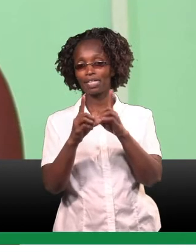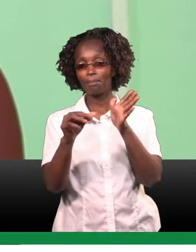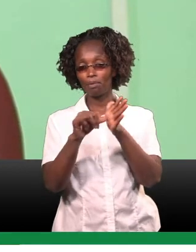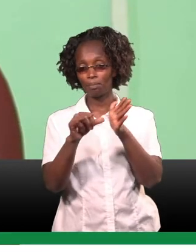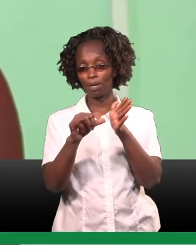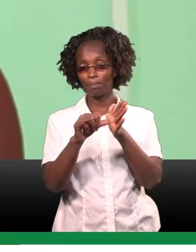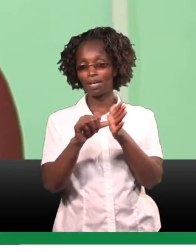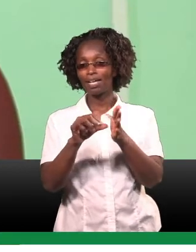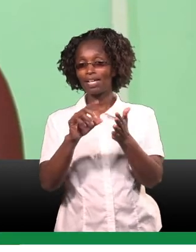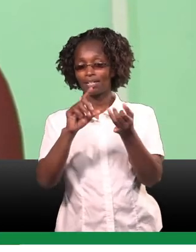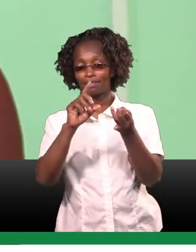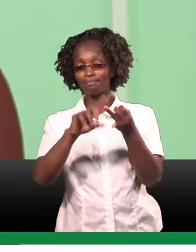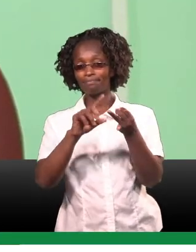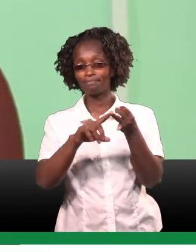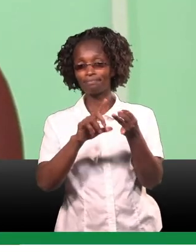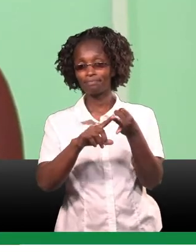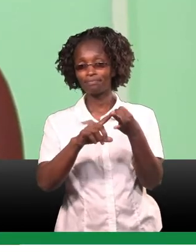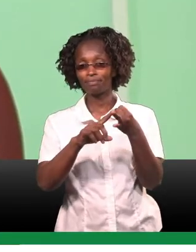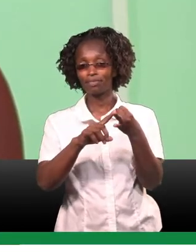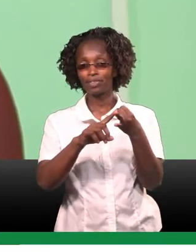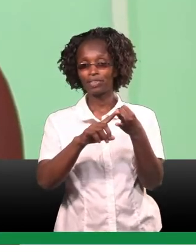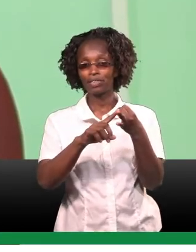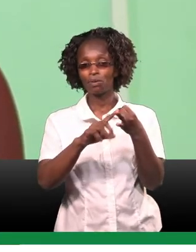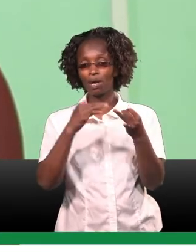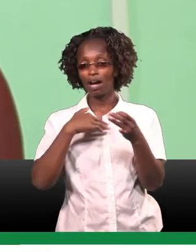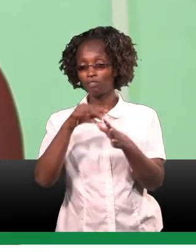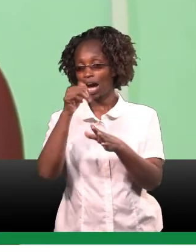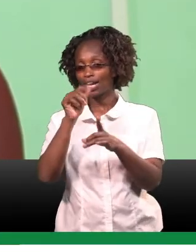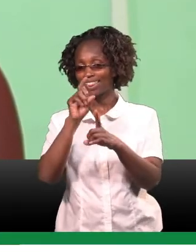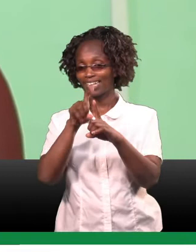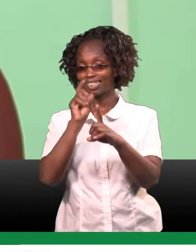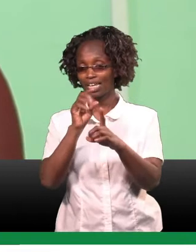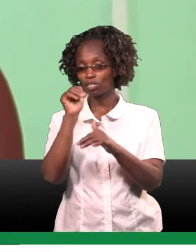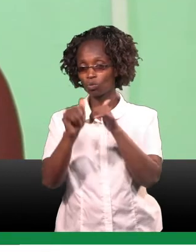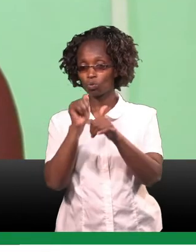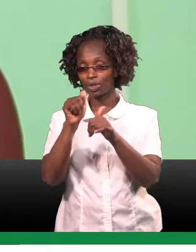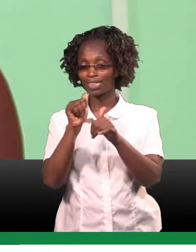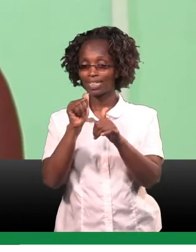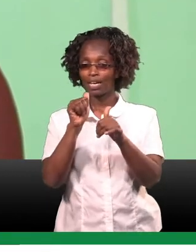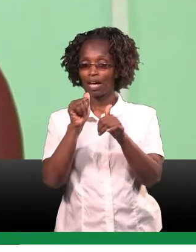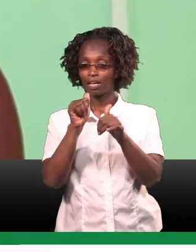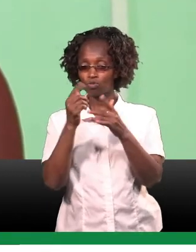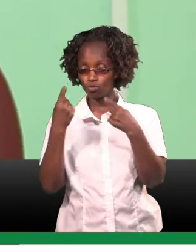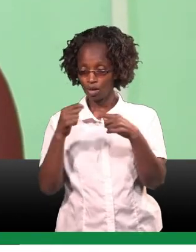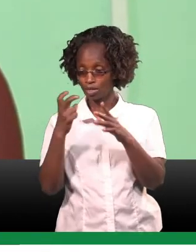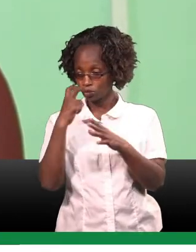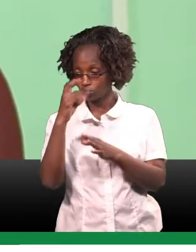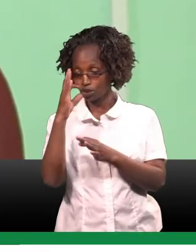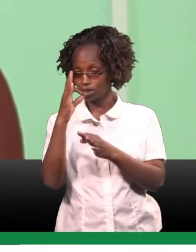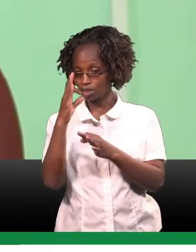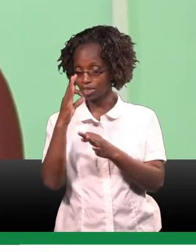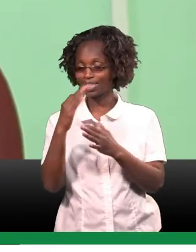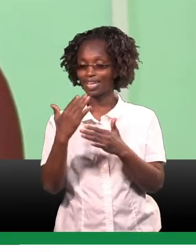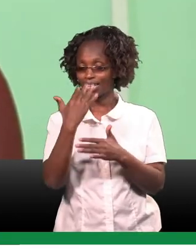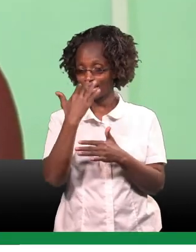spirometry. And spirometry is it's basically a lung function test. It checks the amount of air getting inside and out of your